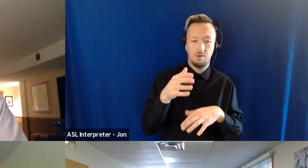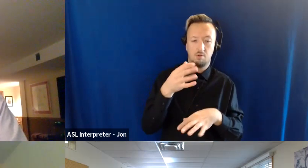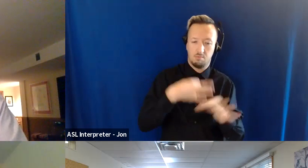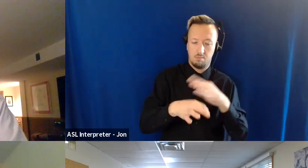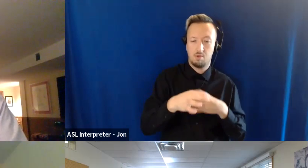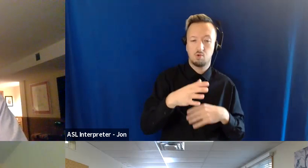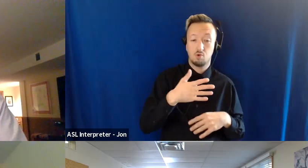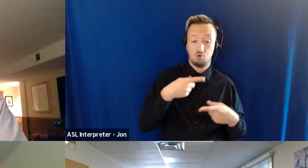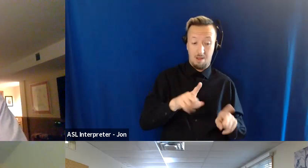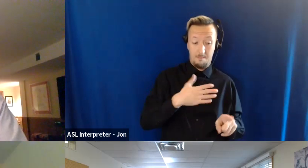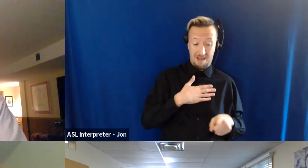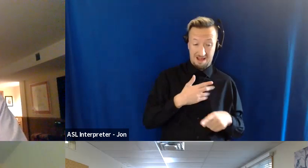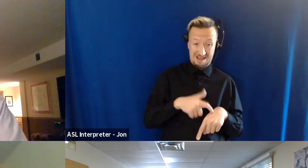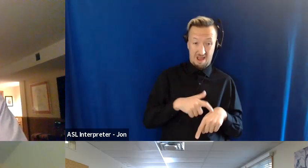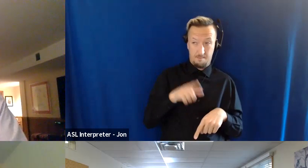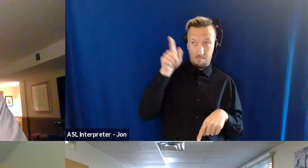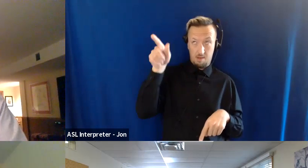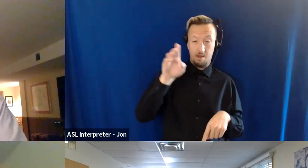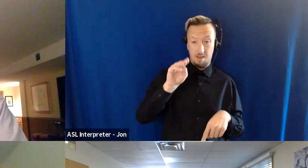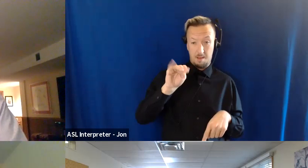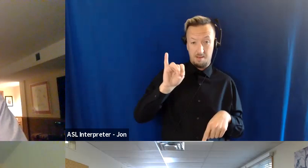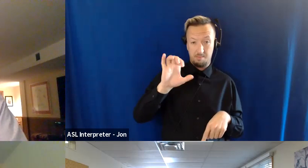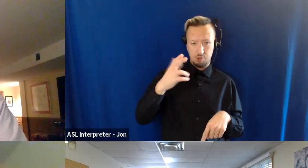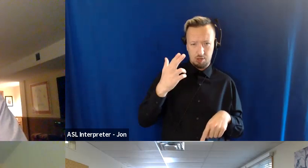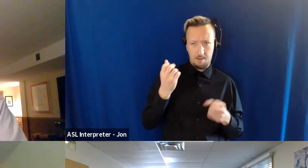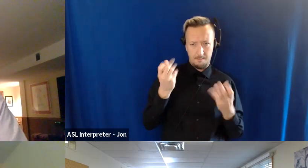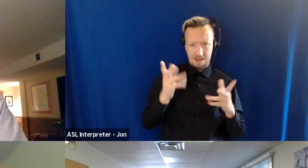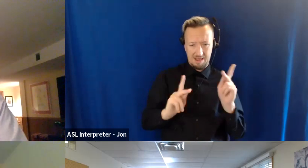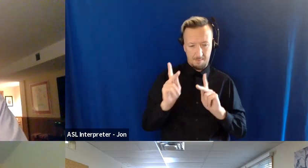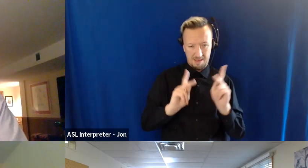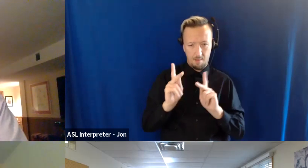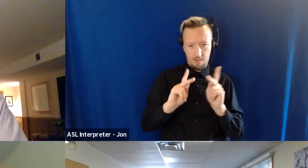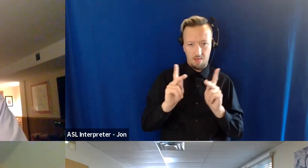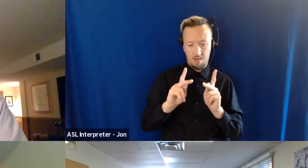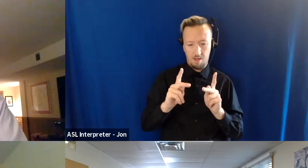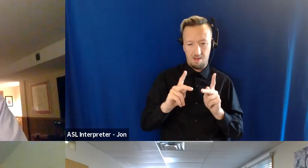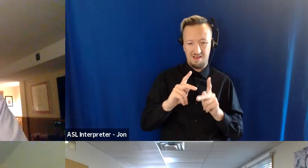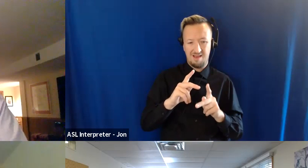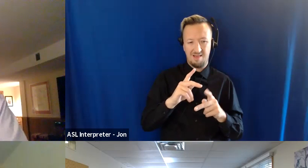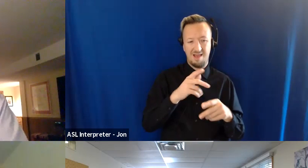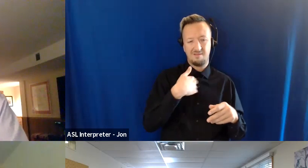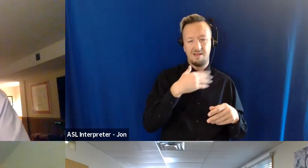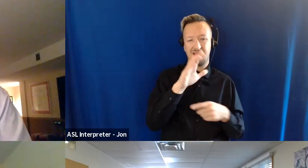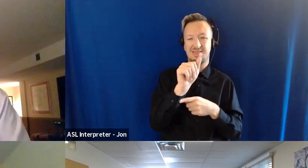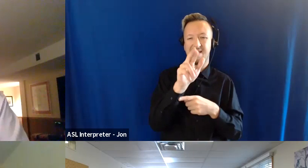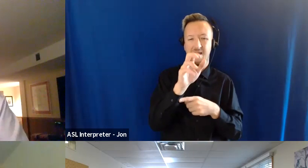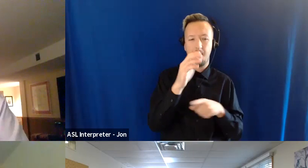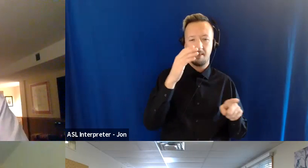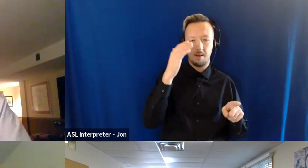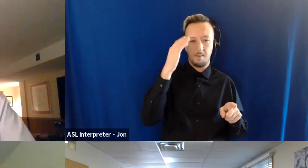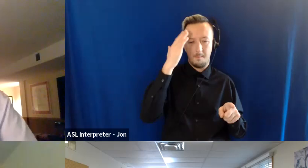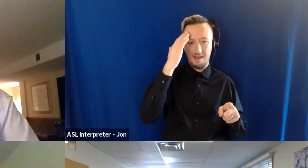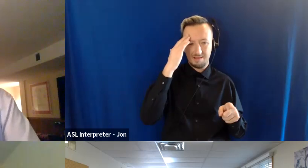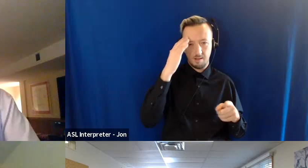time in Michigan, a bunch of people were let loose from the intermediate care facilities for the mentally retarded and the